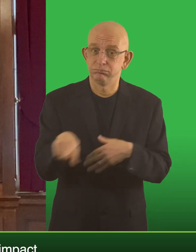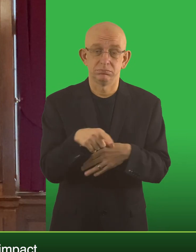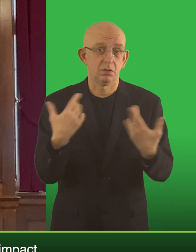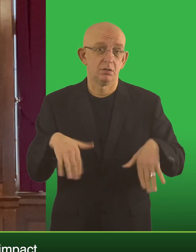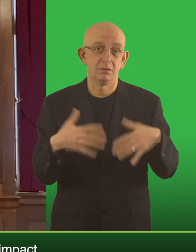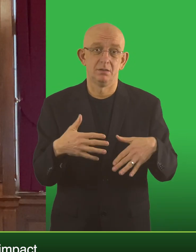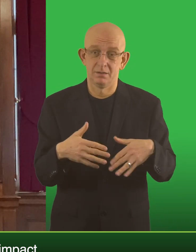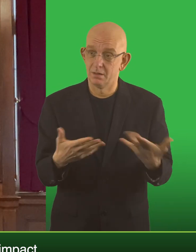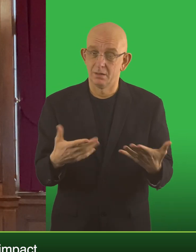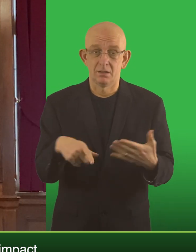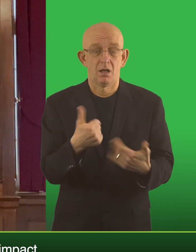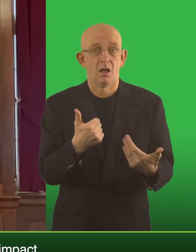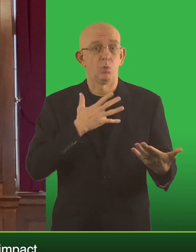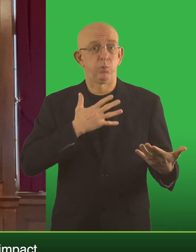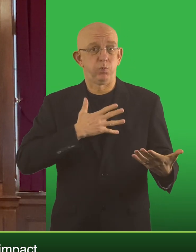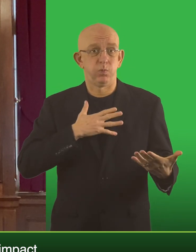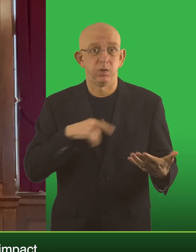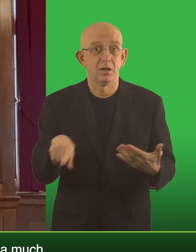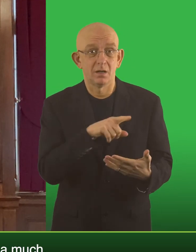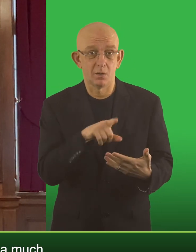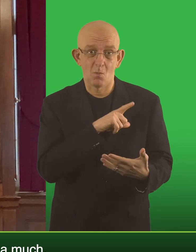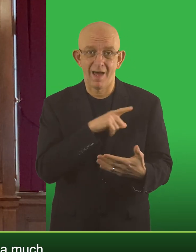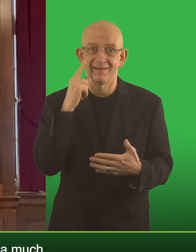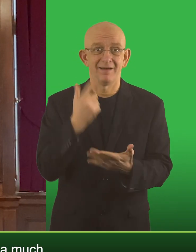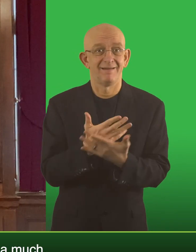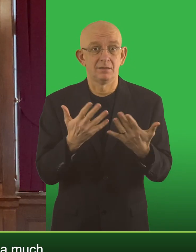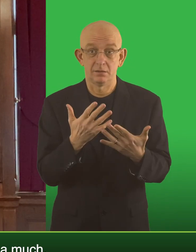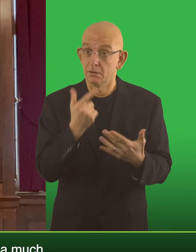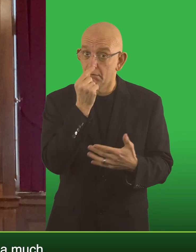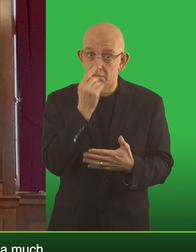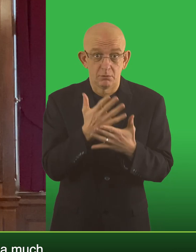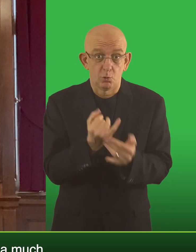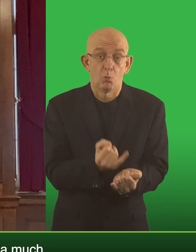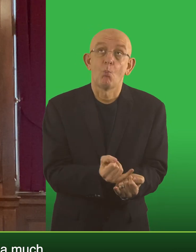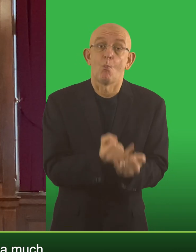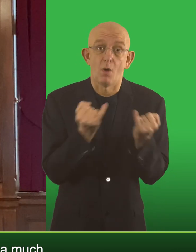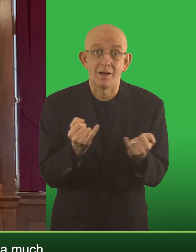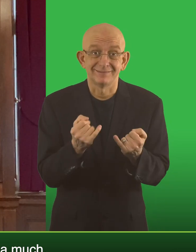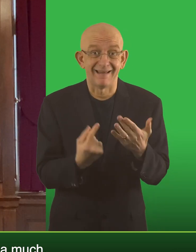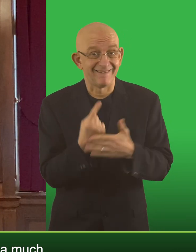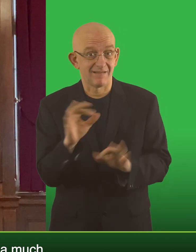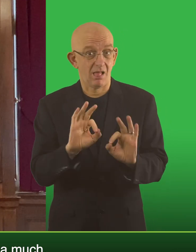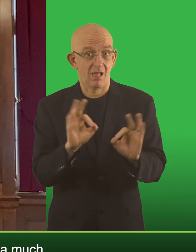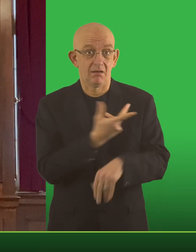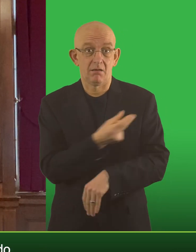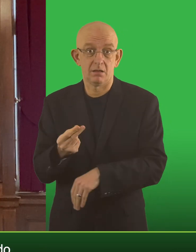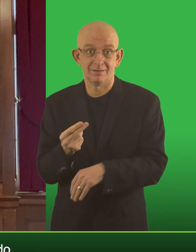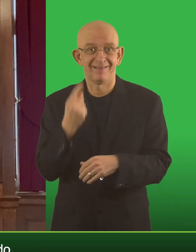That has had a massive impact and probably has spared us from what may have been a much worse situation had we not done that.